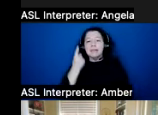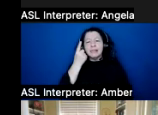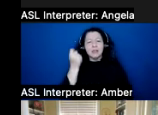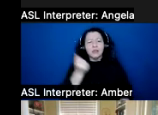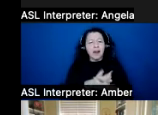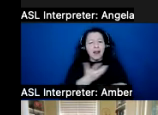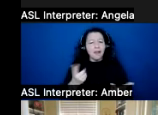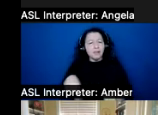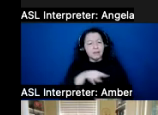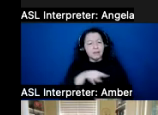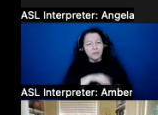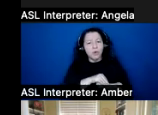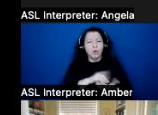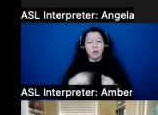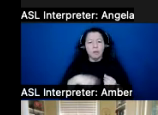role of an advocate,